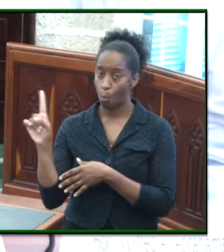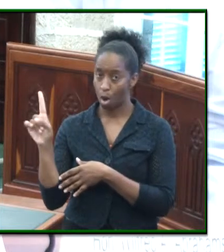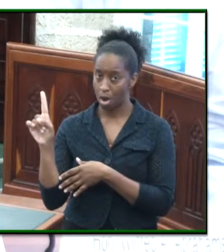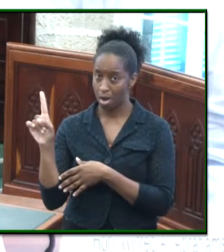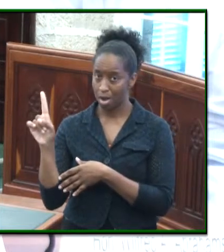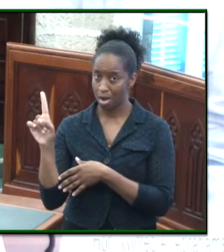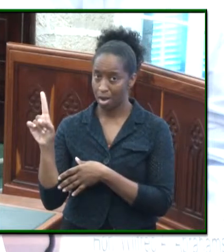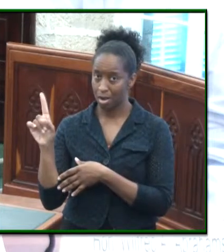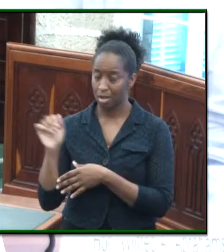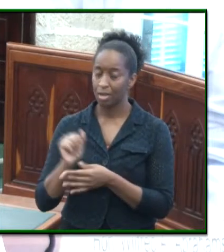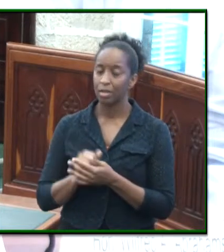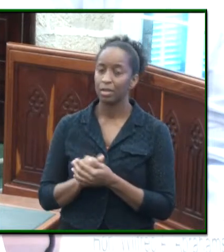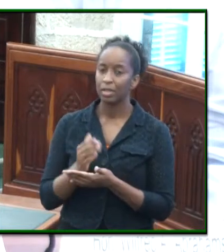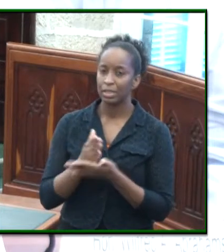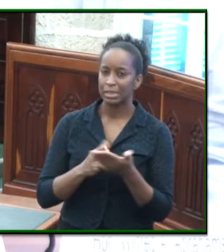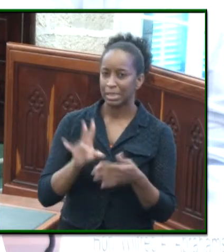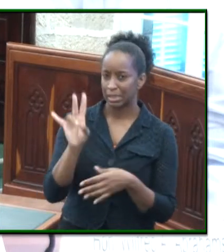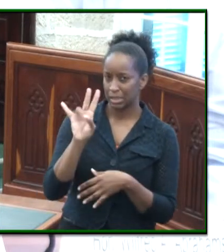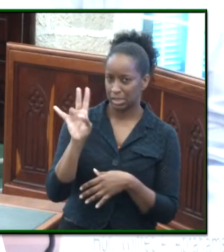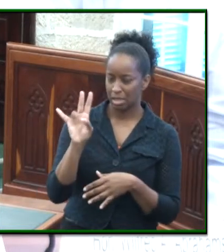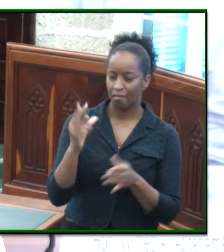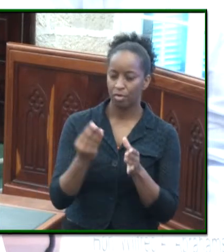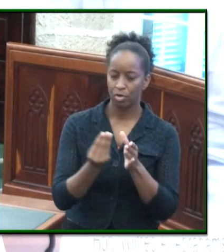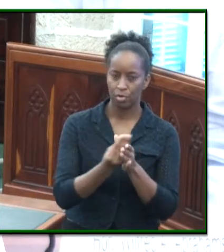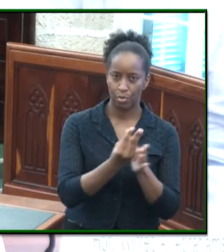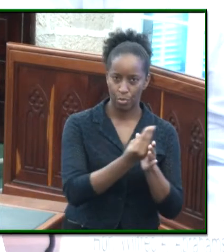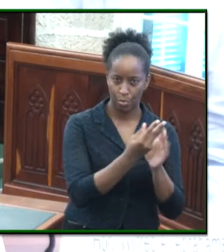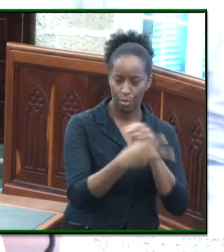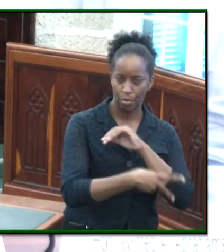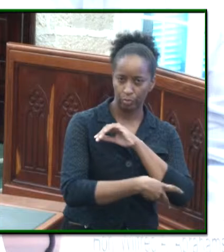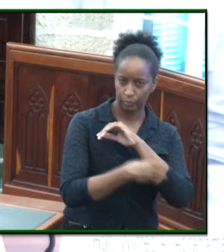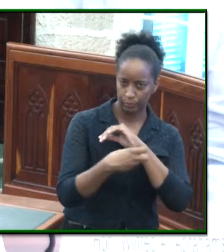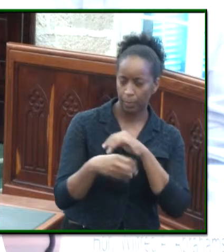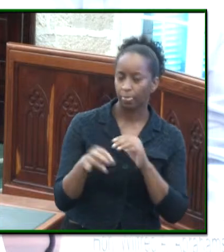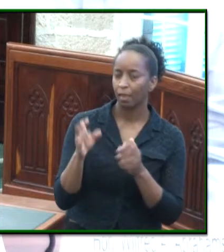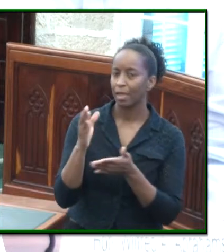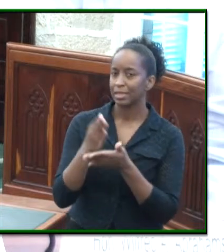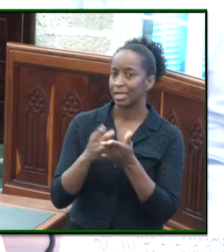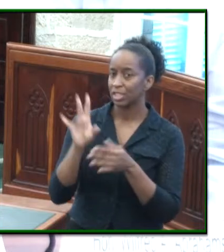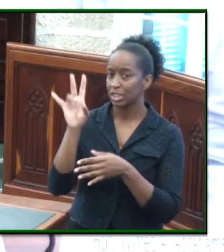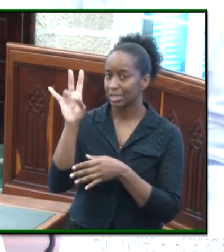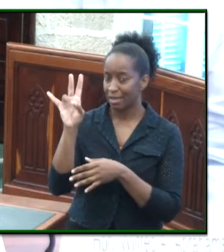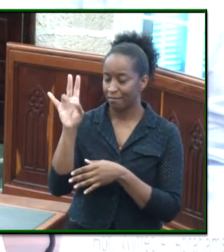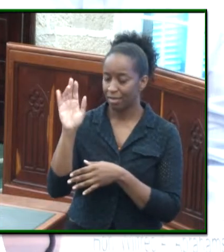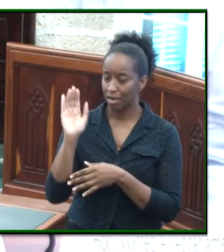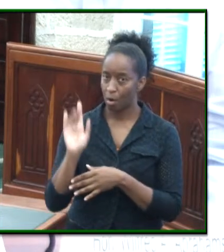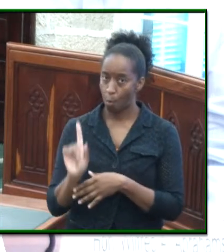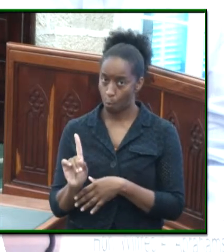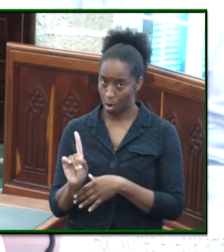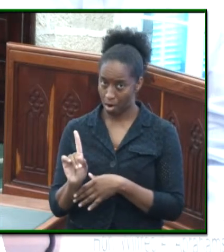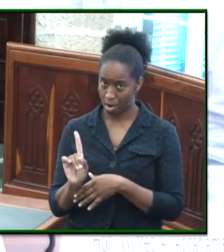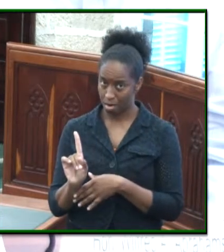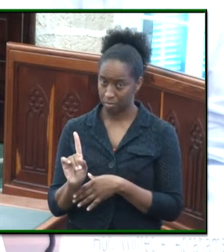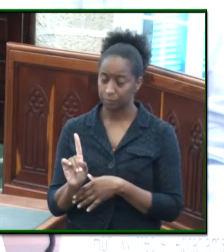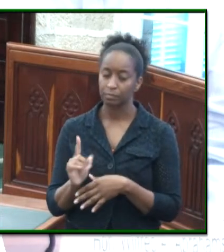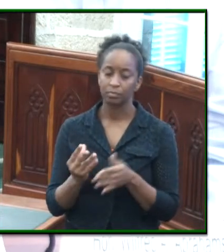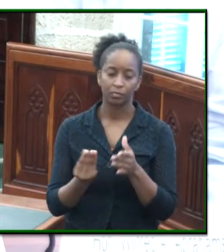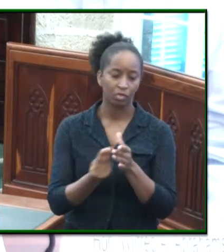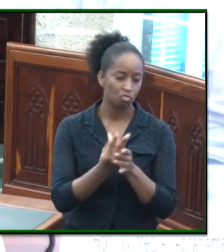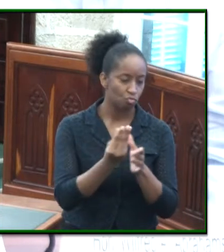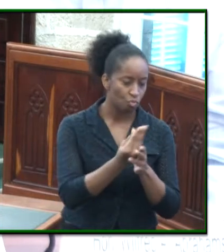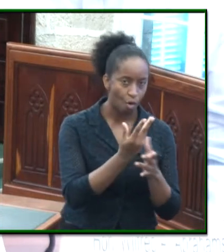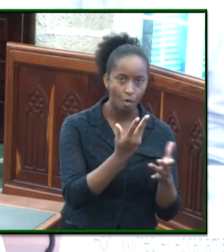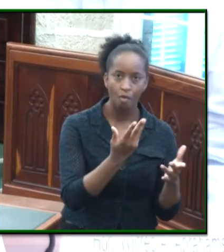Section 7, stolen agricultural products. 7.1, a person who steals any quantity of agricultural